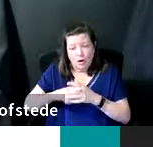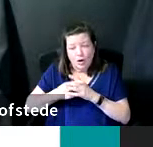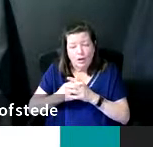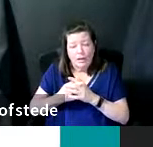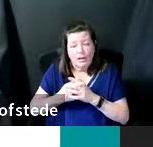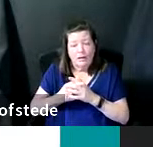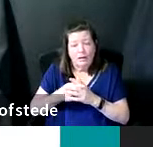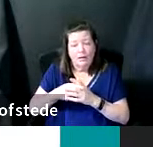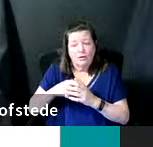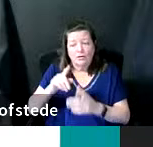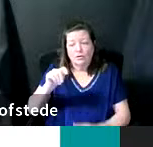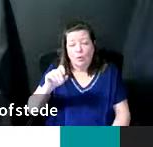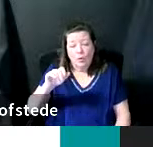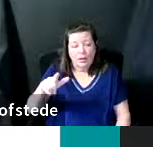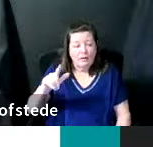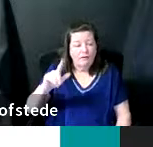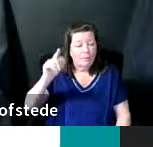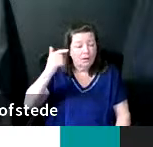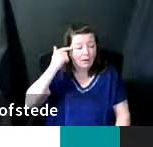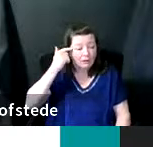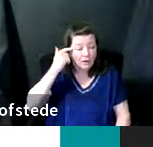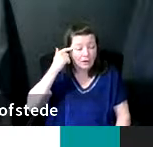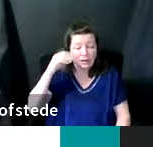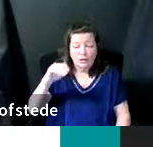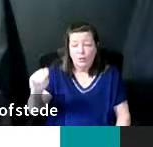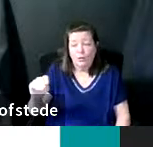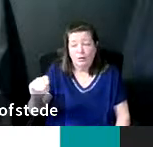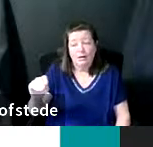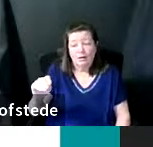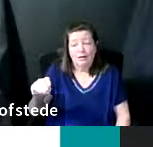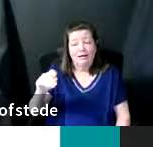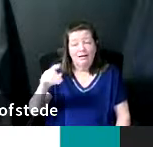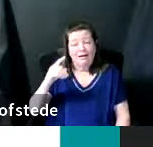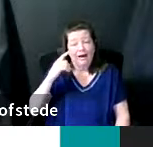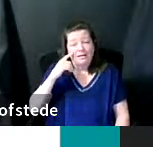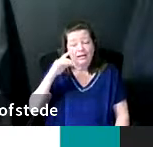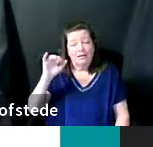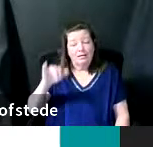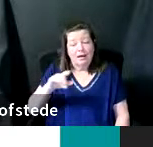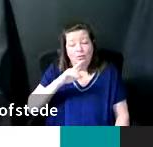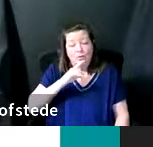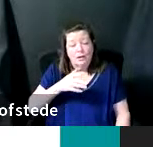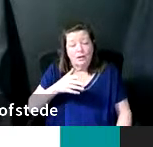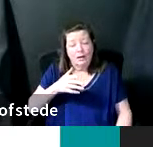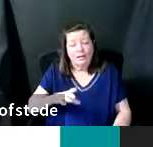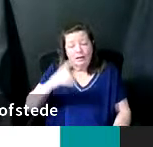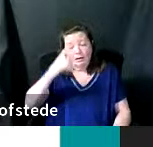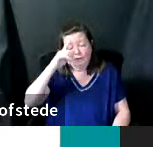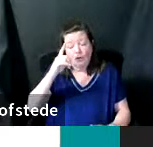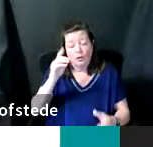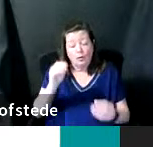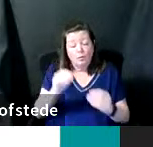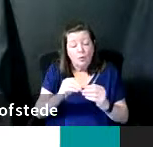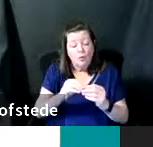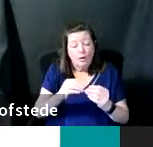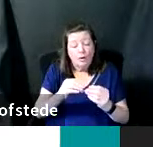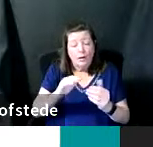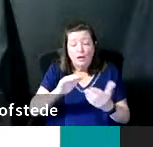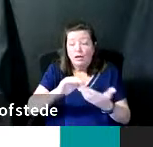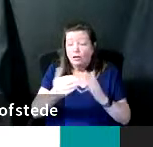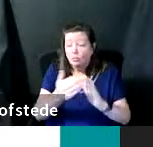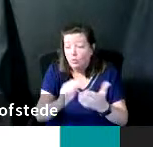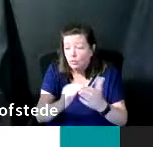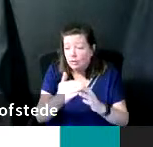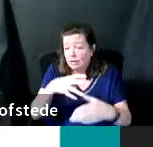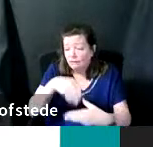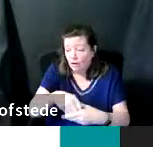Oregon. And just wanted to, you know, note that I think that really allows for more community engagement. But